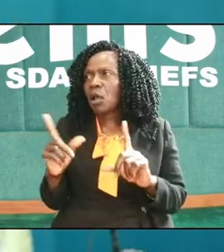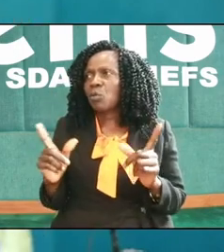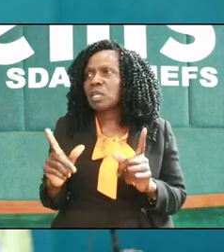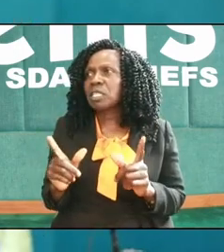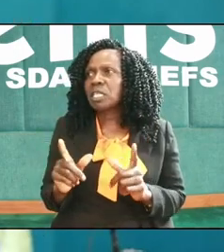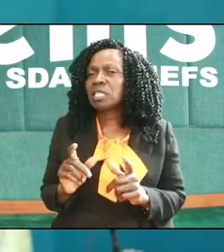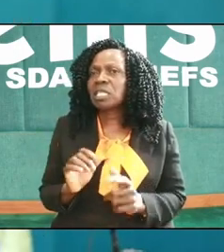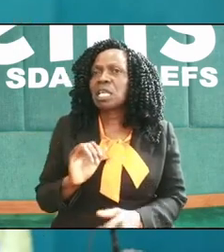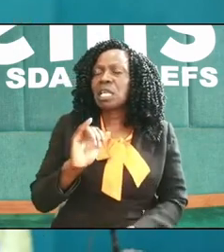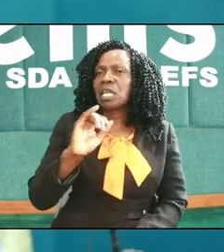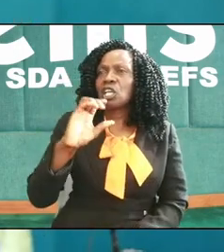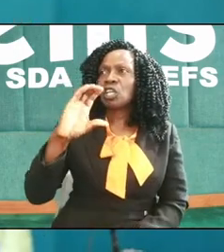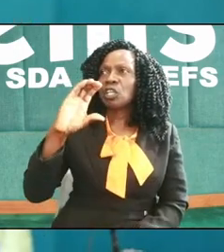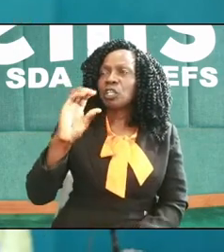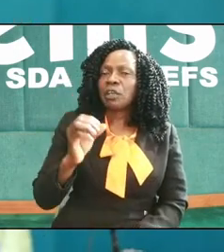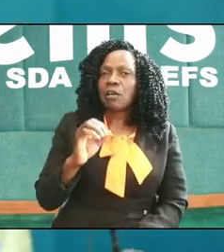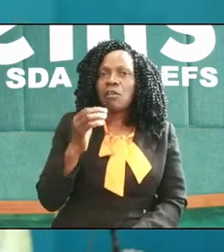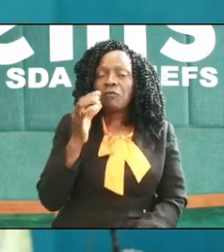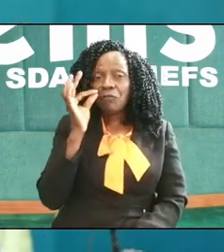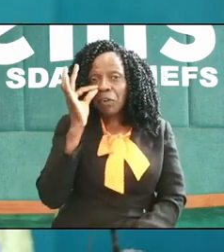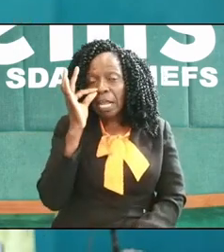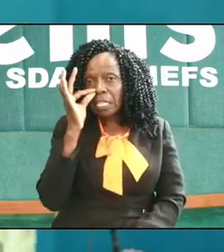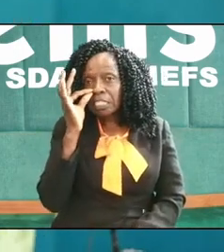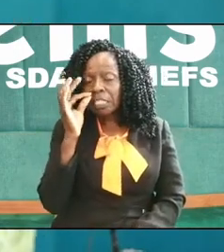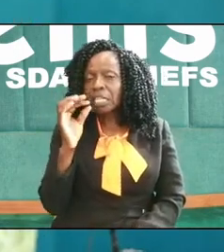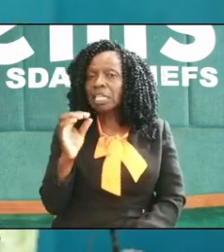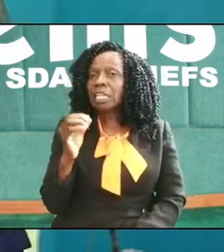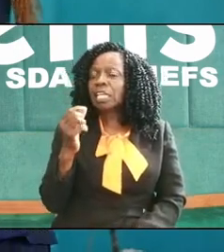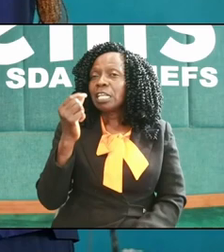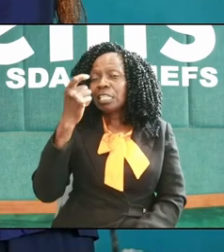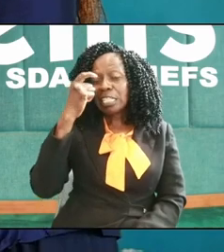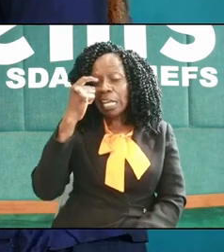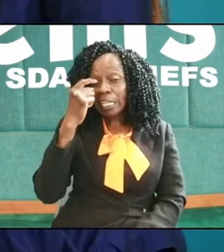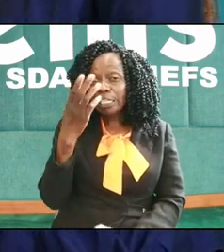like German, French, Chinese,